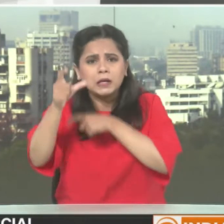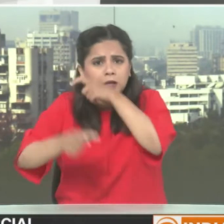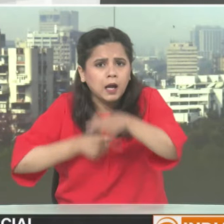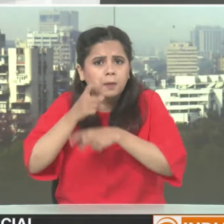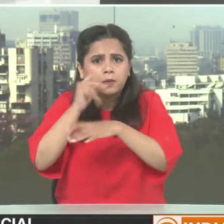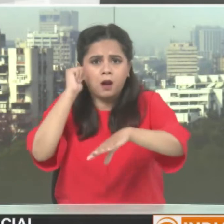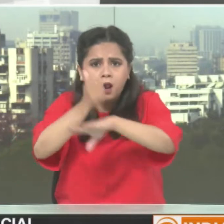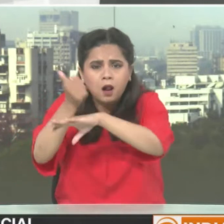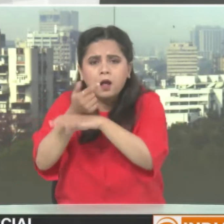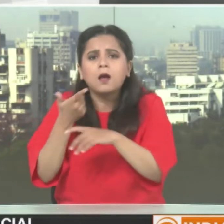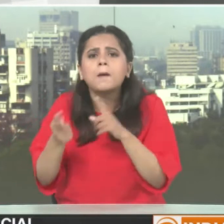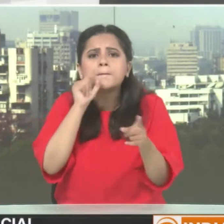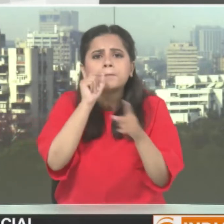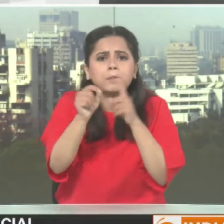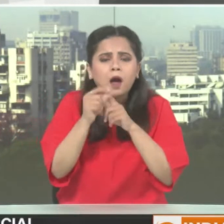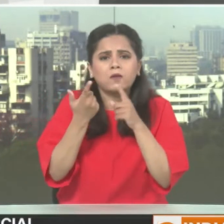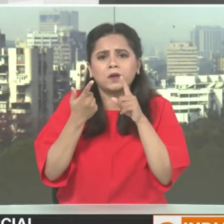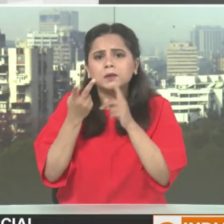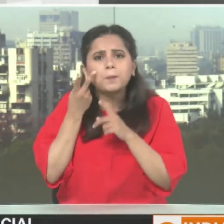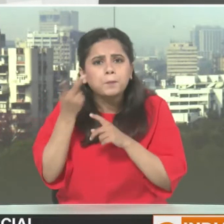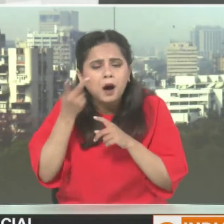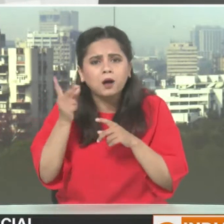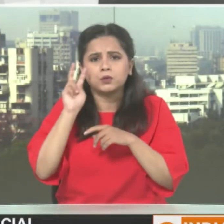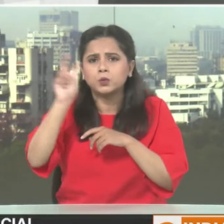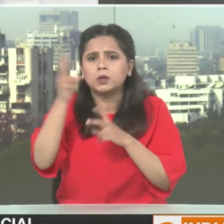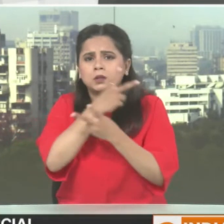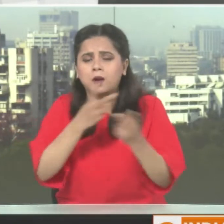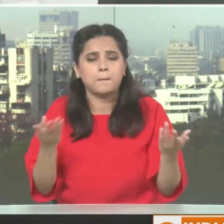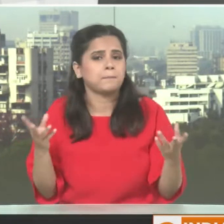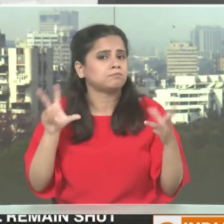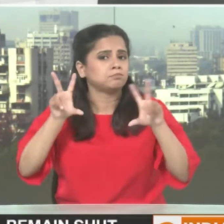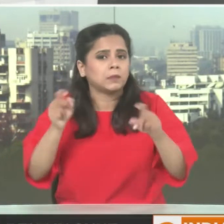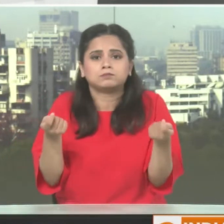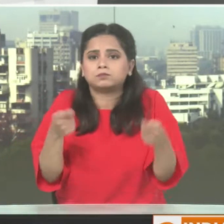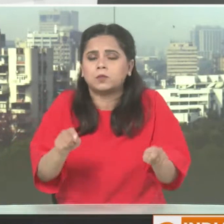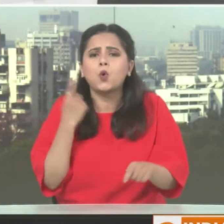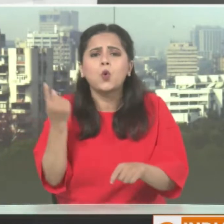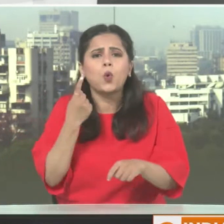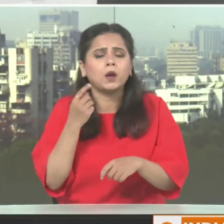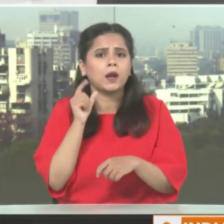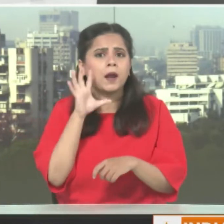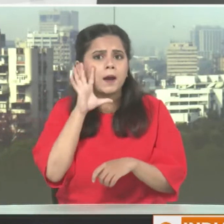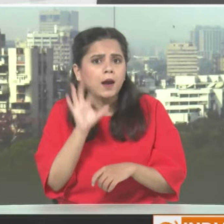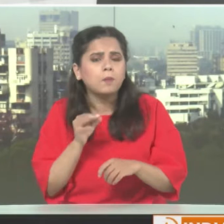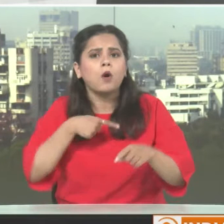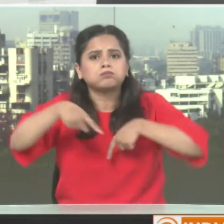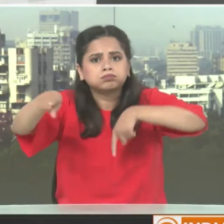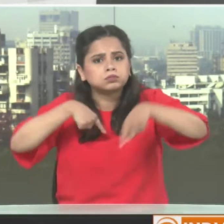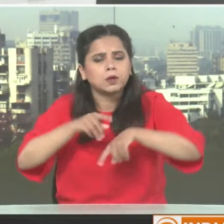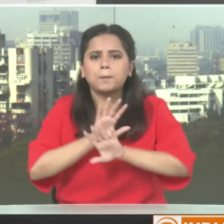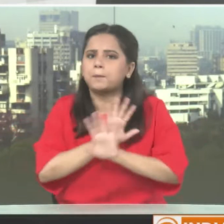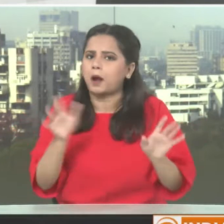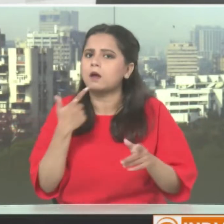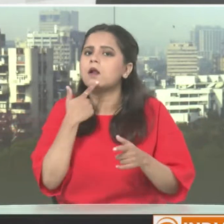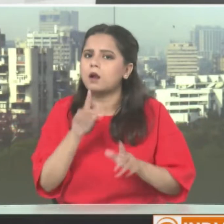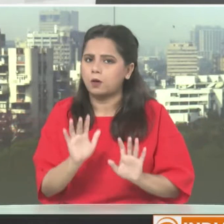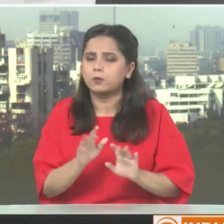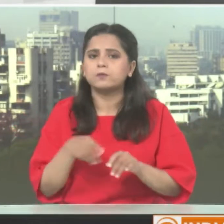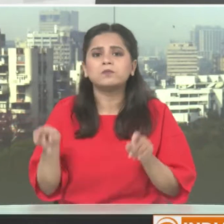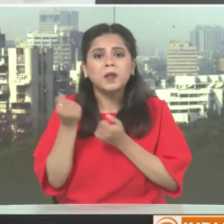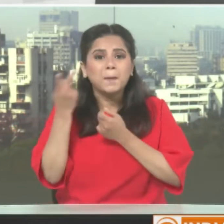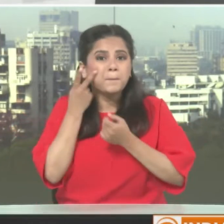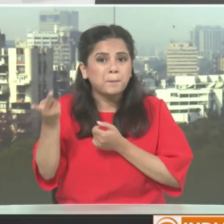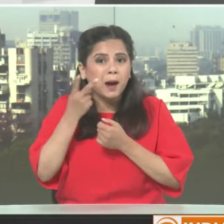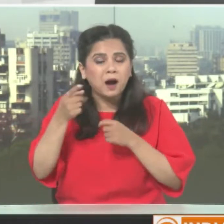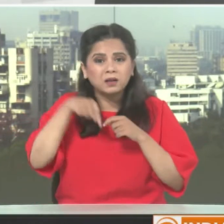establishments, public and private transport will remain shut. Only the essential services will be functional. The